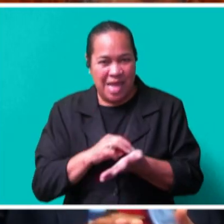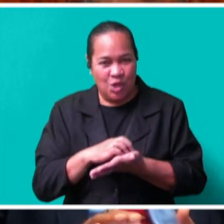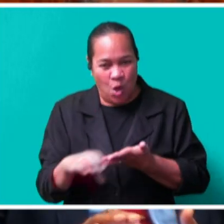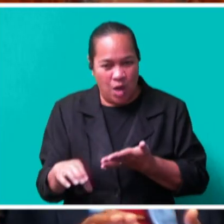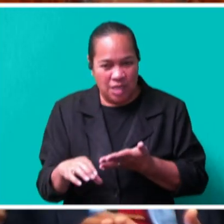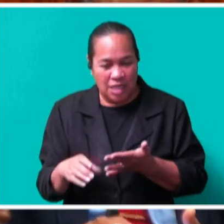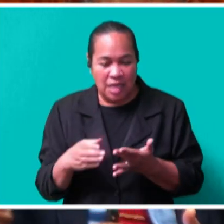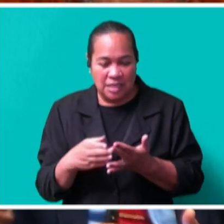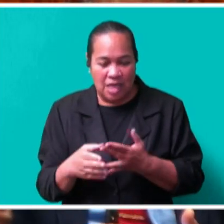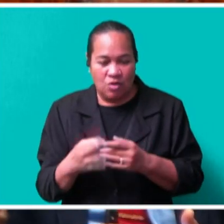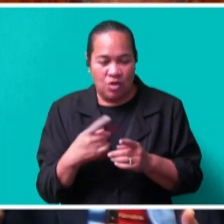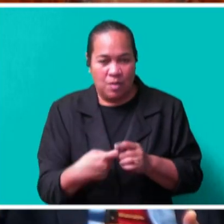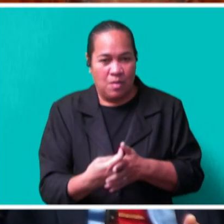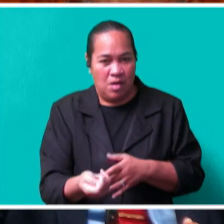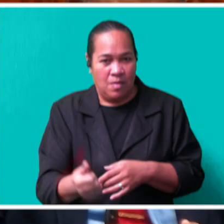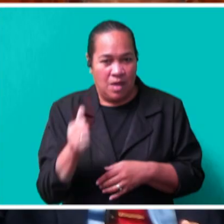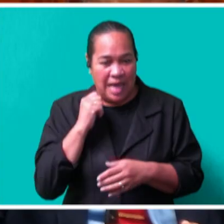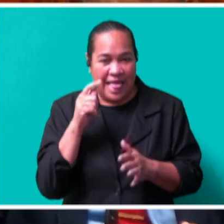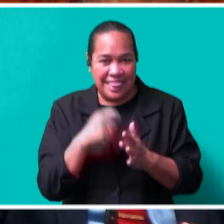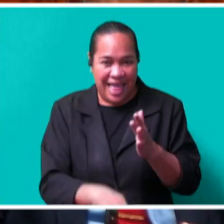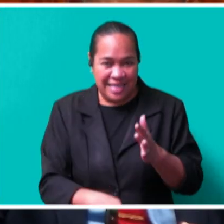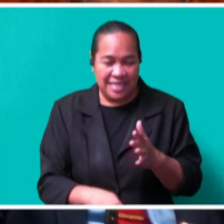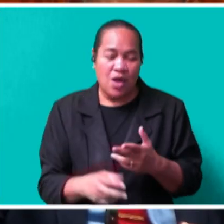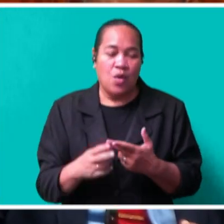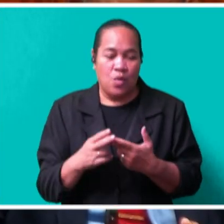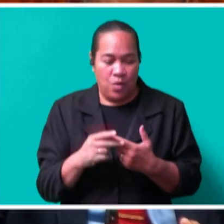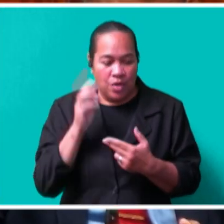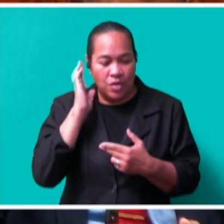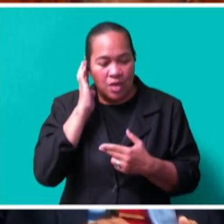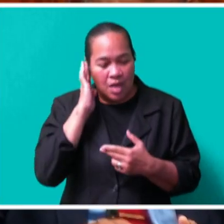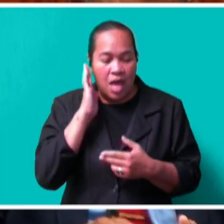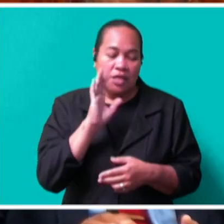through reimbursed taxes, along with additional US